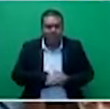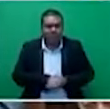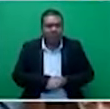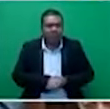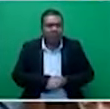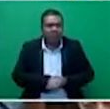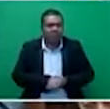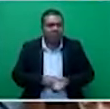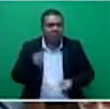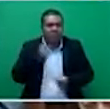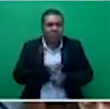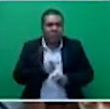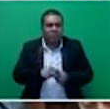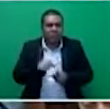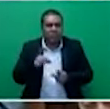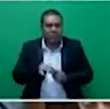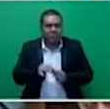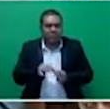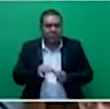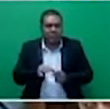debt to GDP ratio.